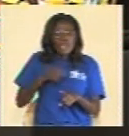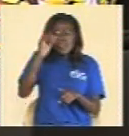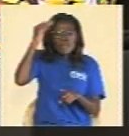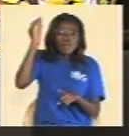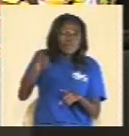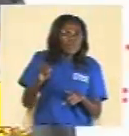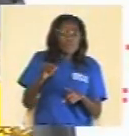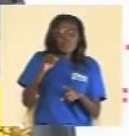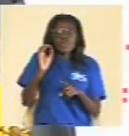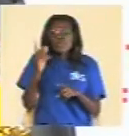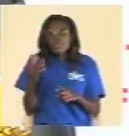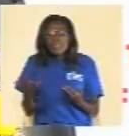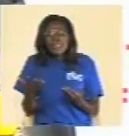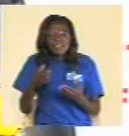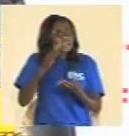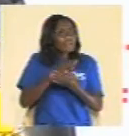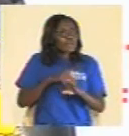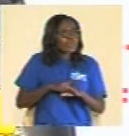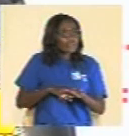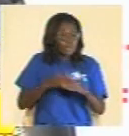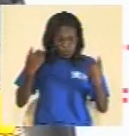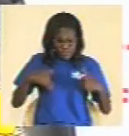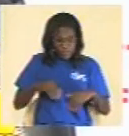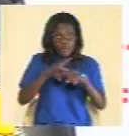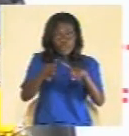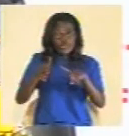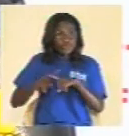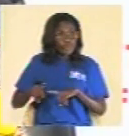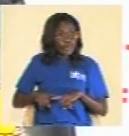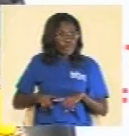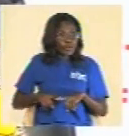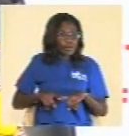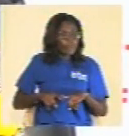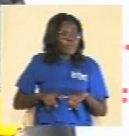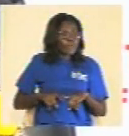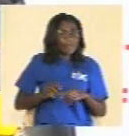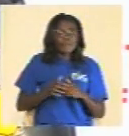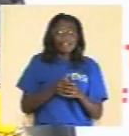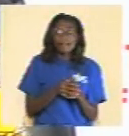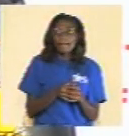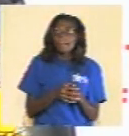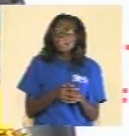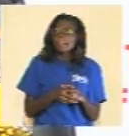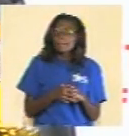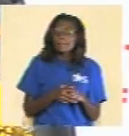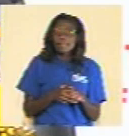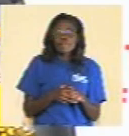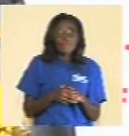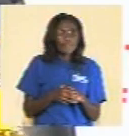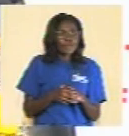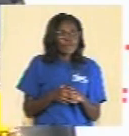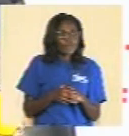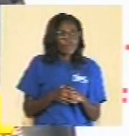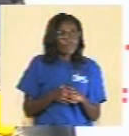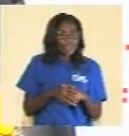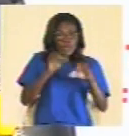the medication that we are using for leprosy? We are also using them in other conditions. And yes,